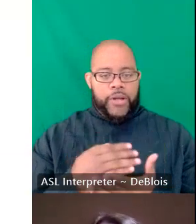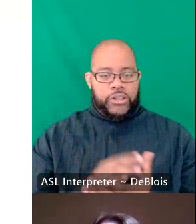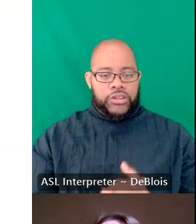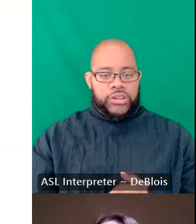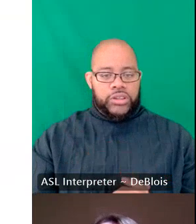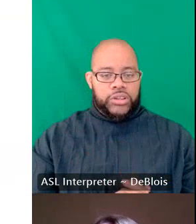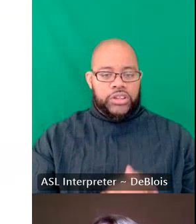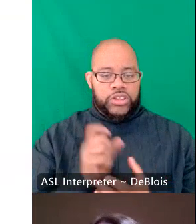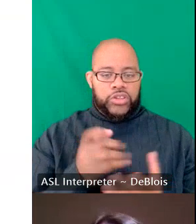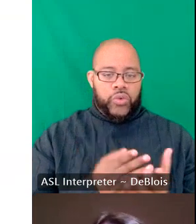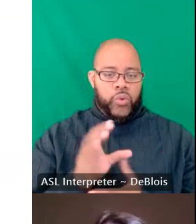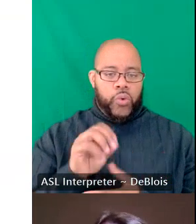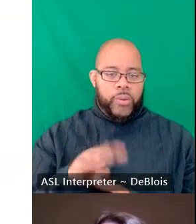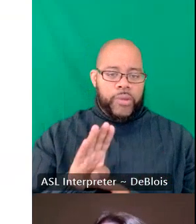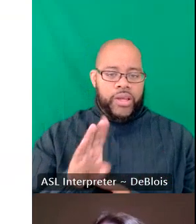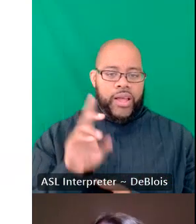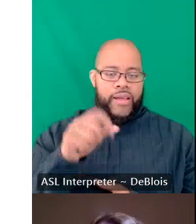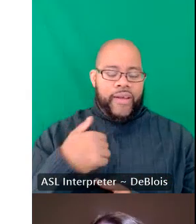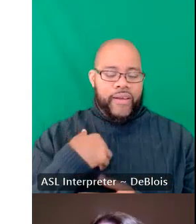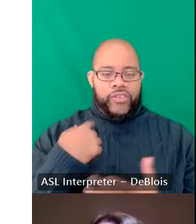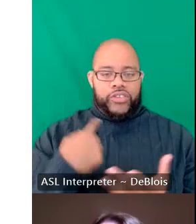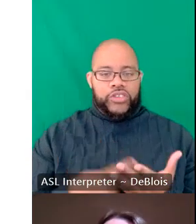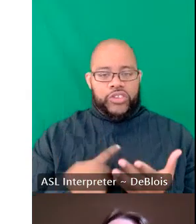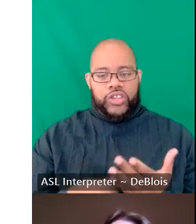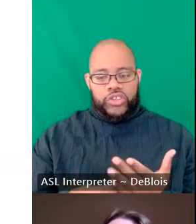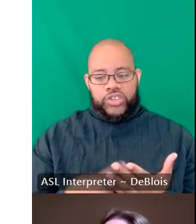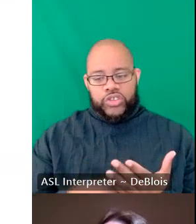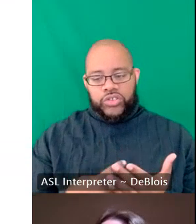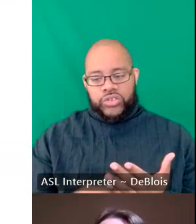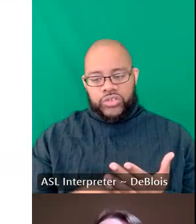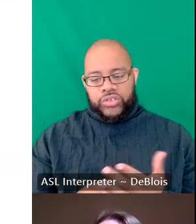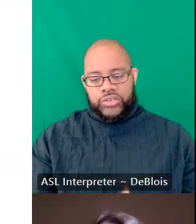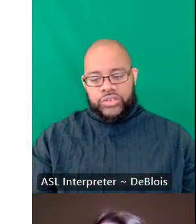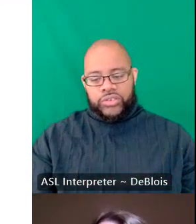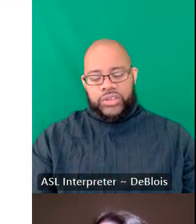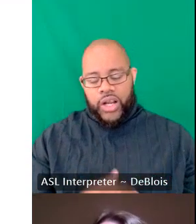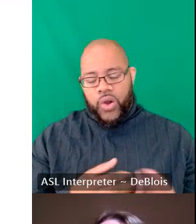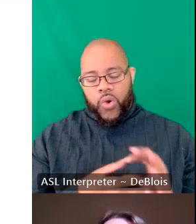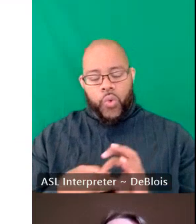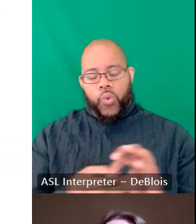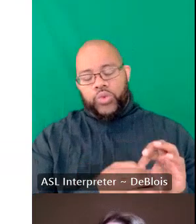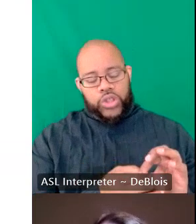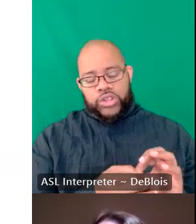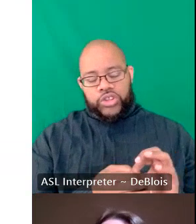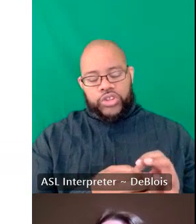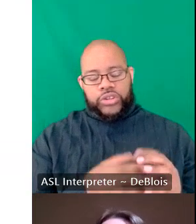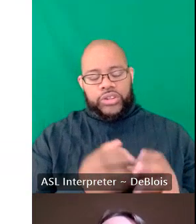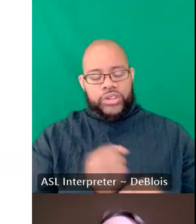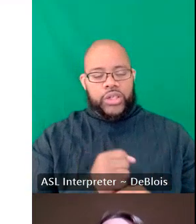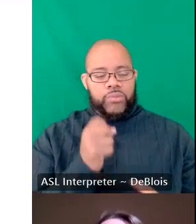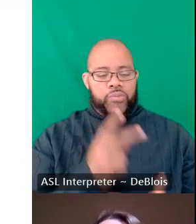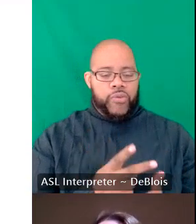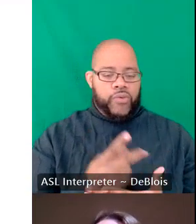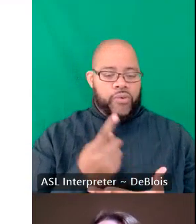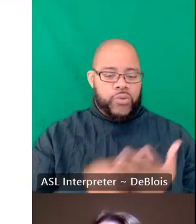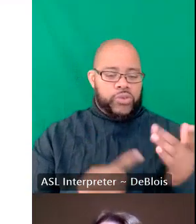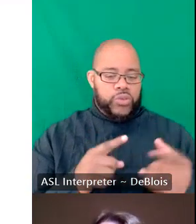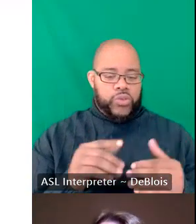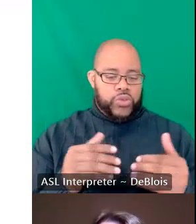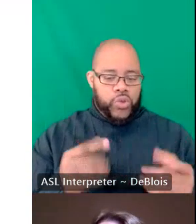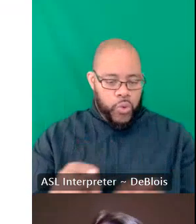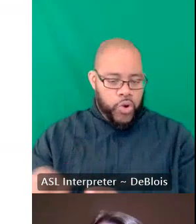through OMB. There has to be a discussion, and coordination is really get approval from OMB on what's going